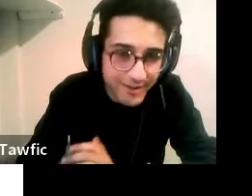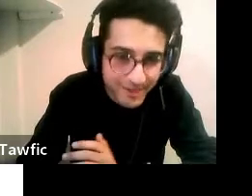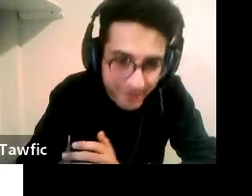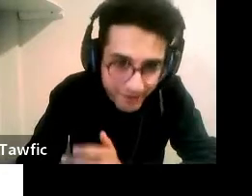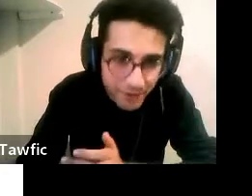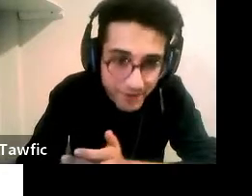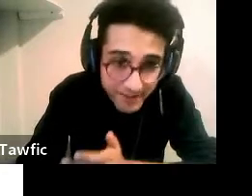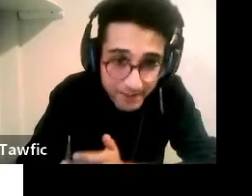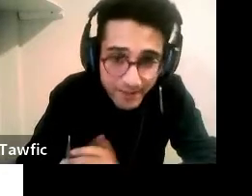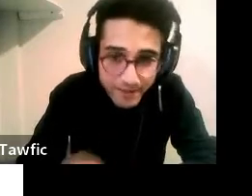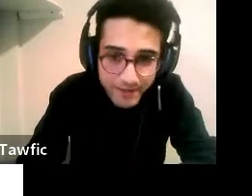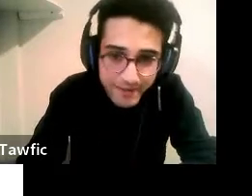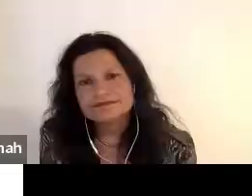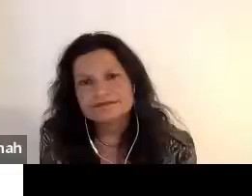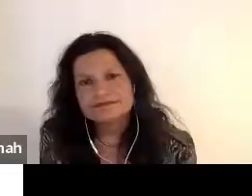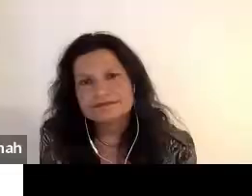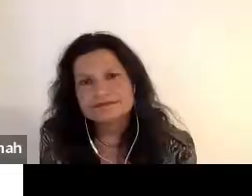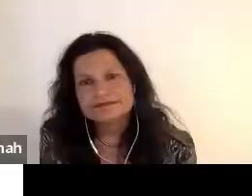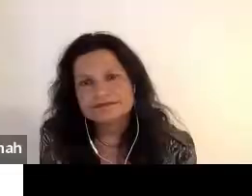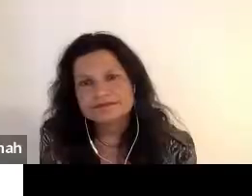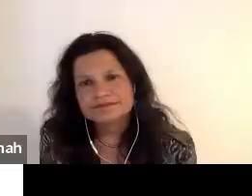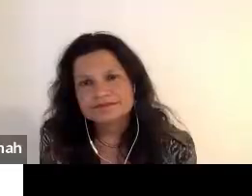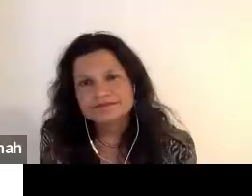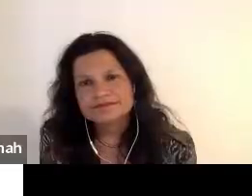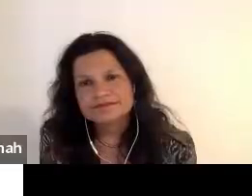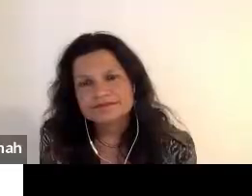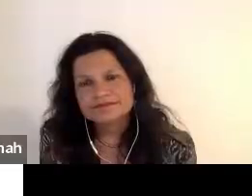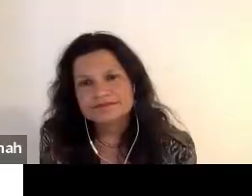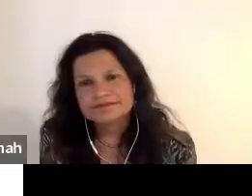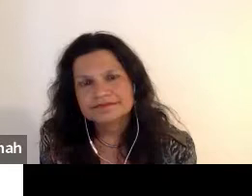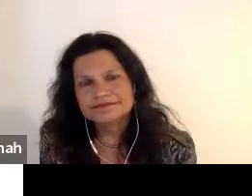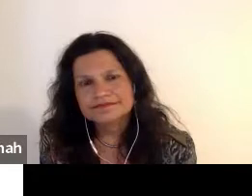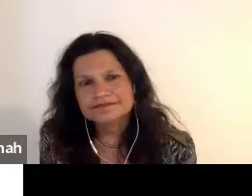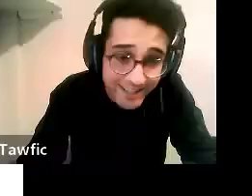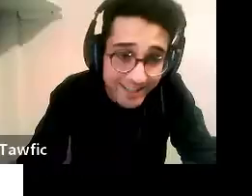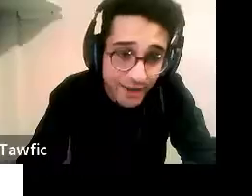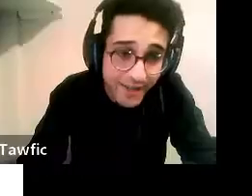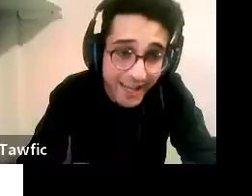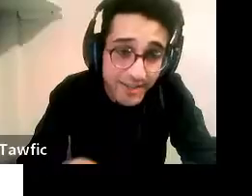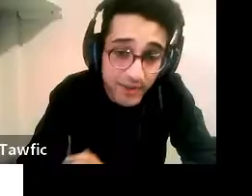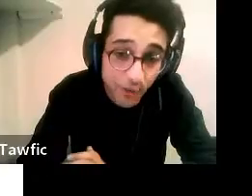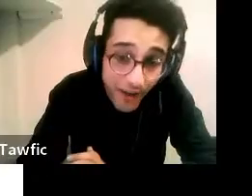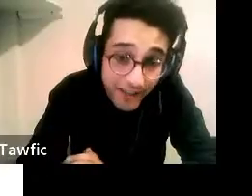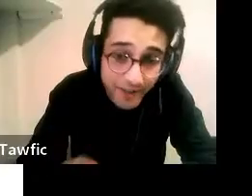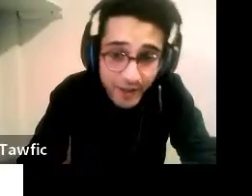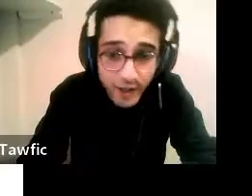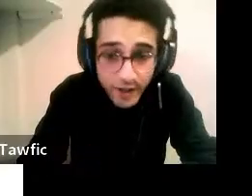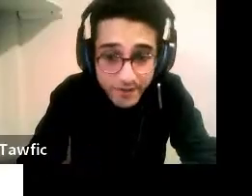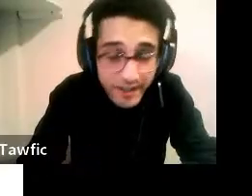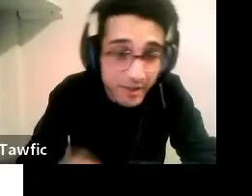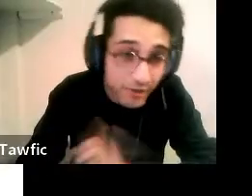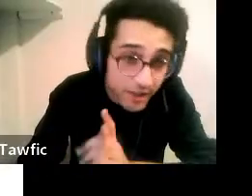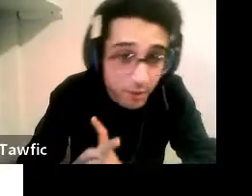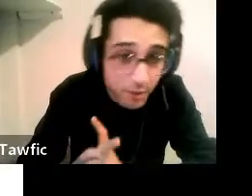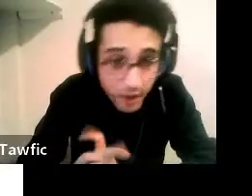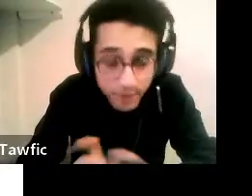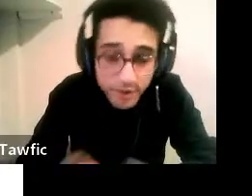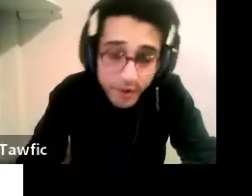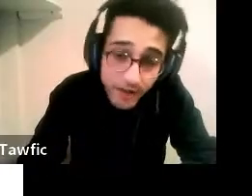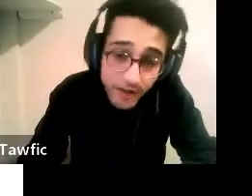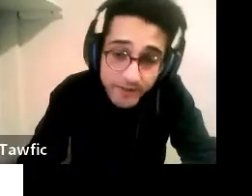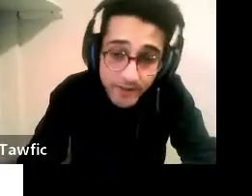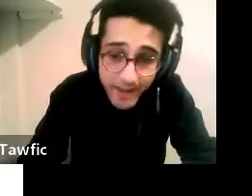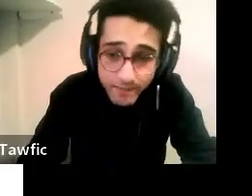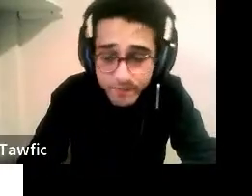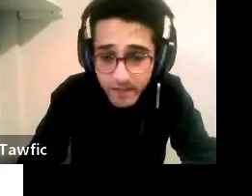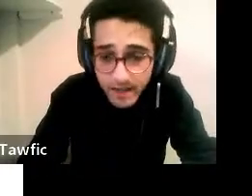not viewed with suspicion. In Sarah's words, they are often seen as going against the grain of the traditional culture